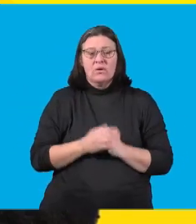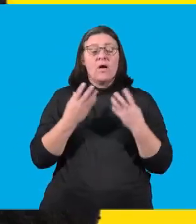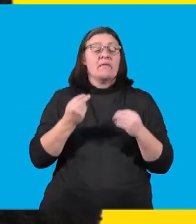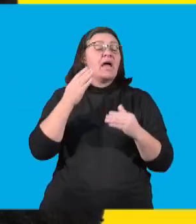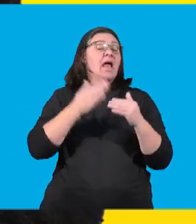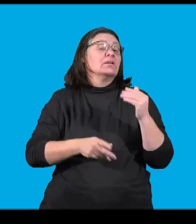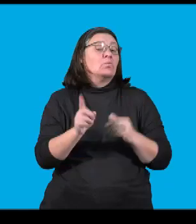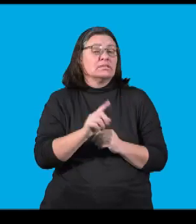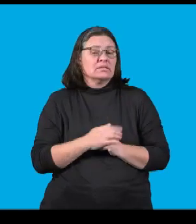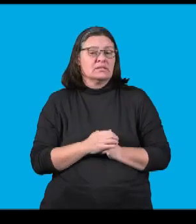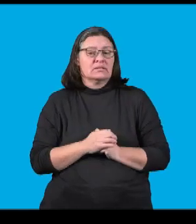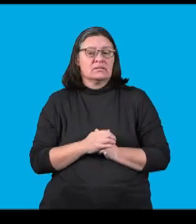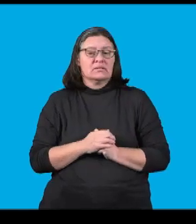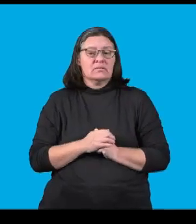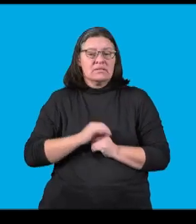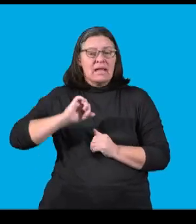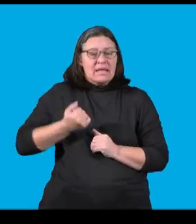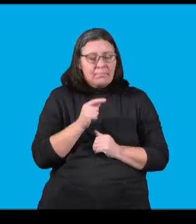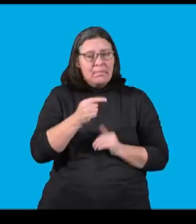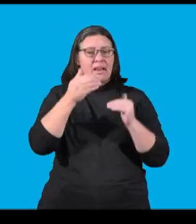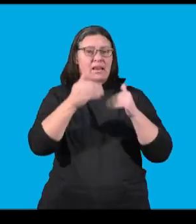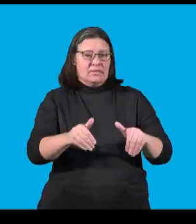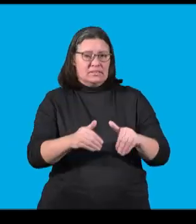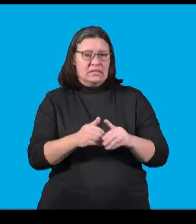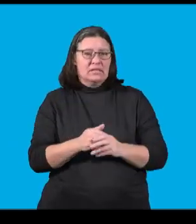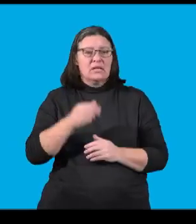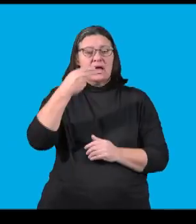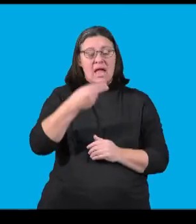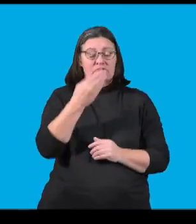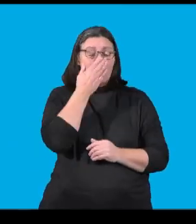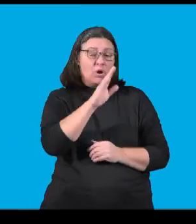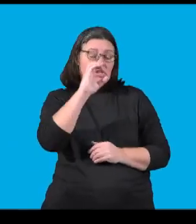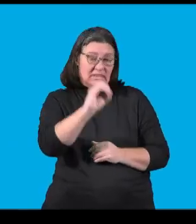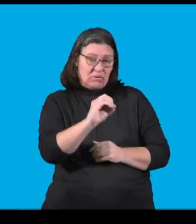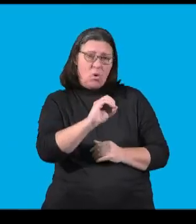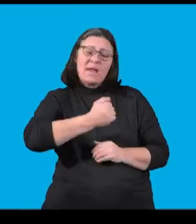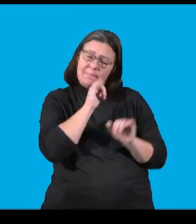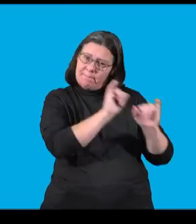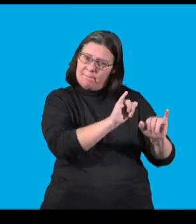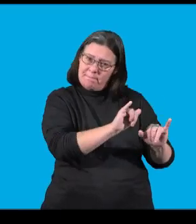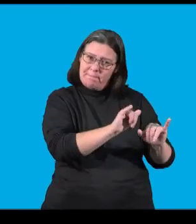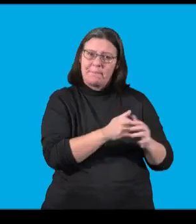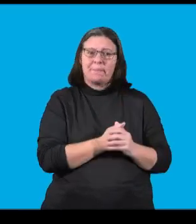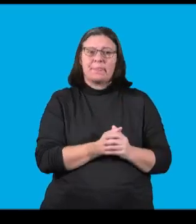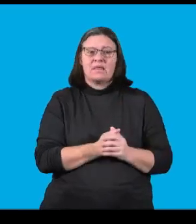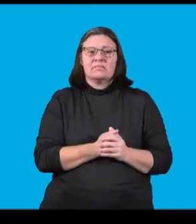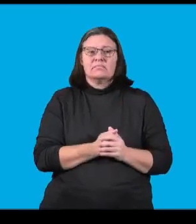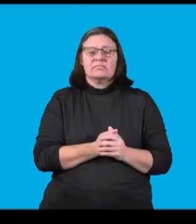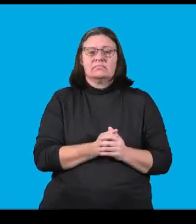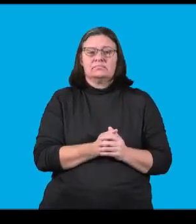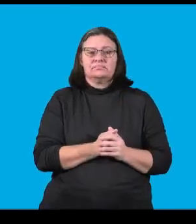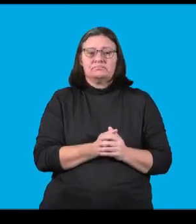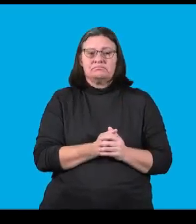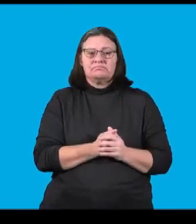okay? So we end up with, remember what I said, we need to keep this limit as h approaches 0. We keep that.